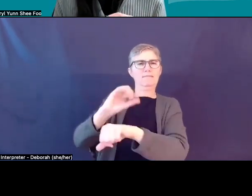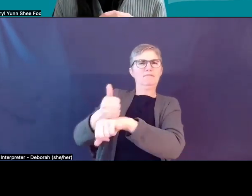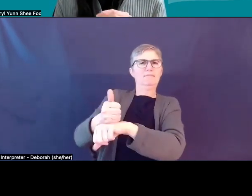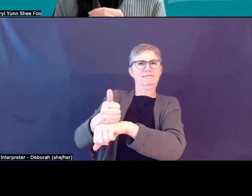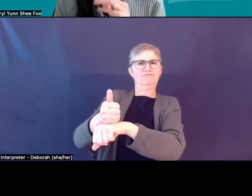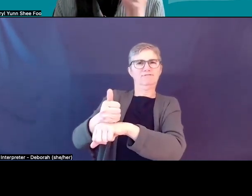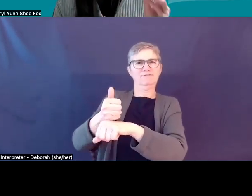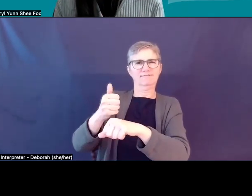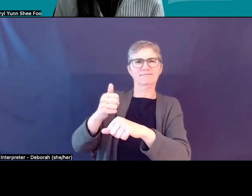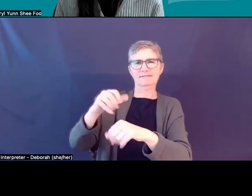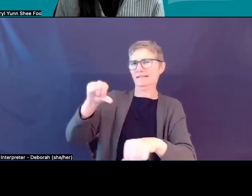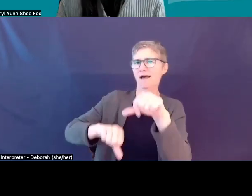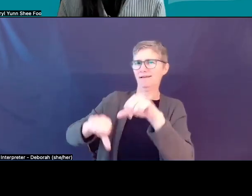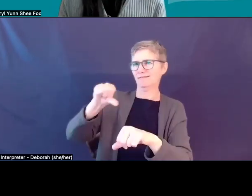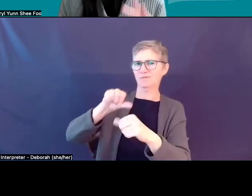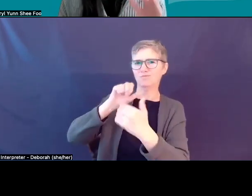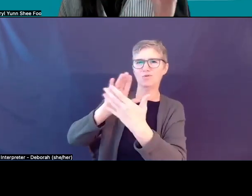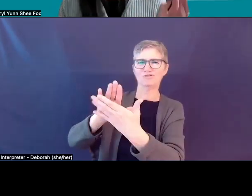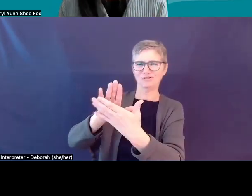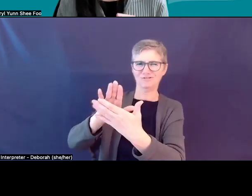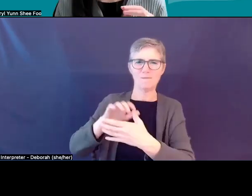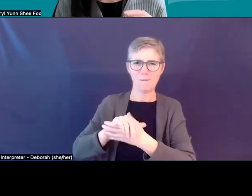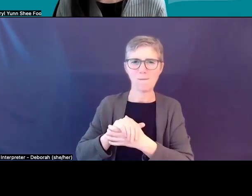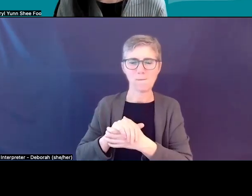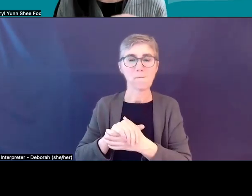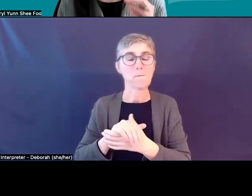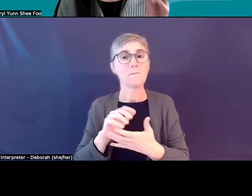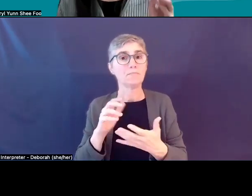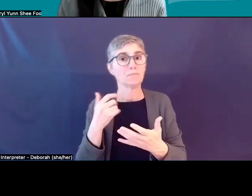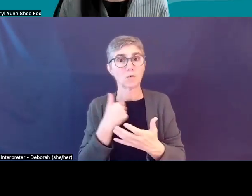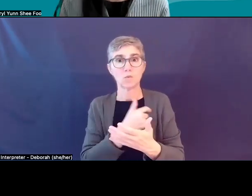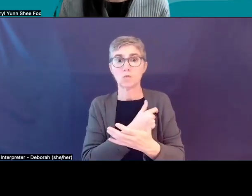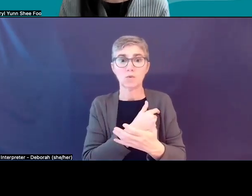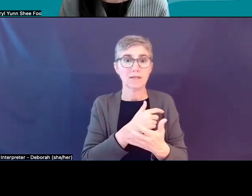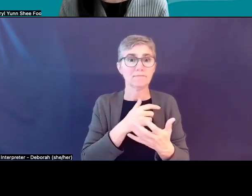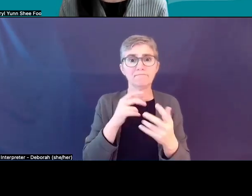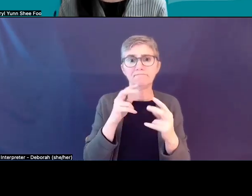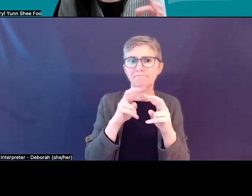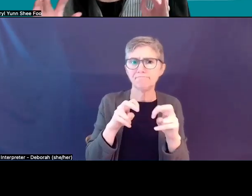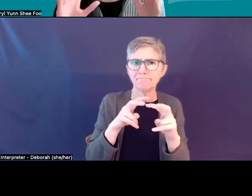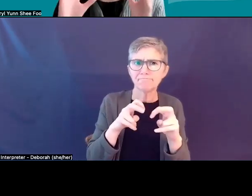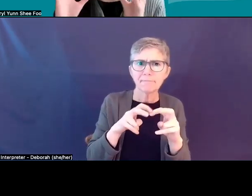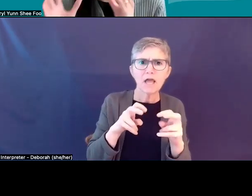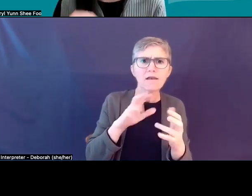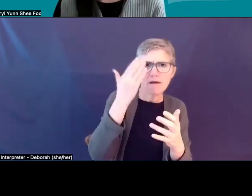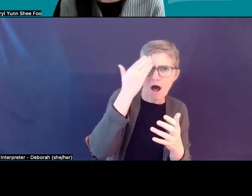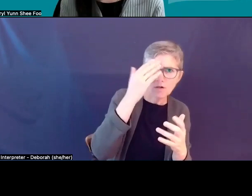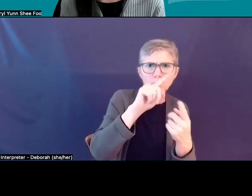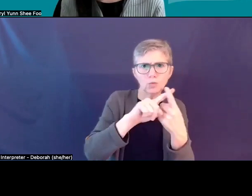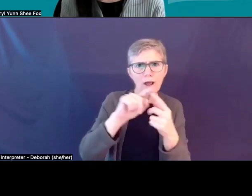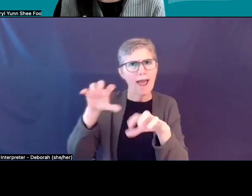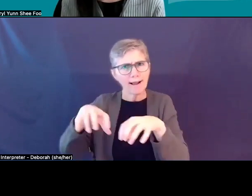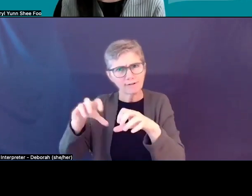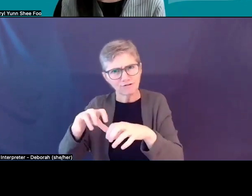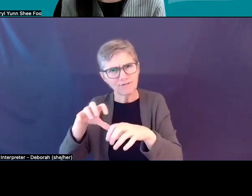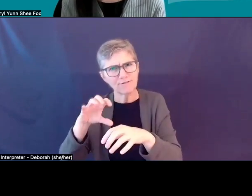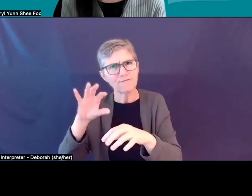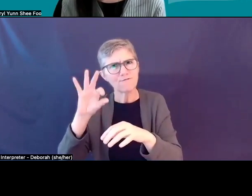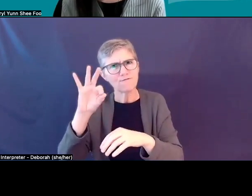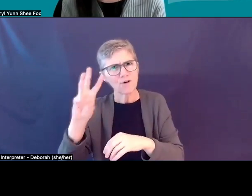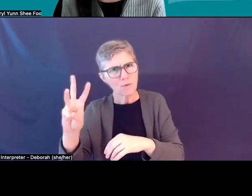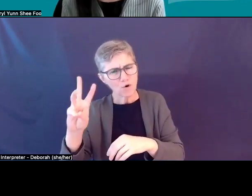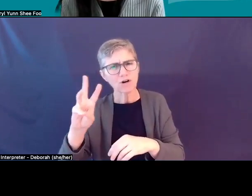in. It is guided by a learning health system knowledge to action framework, as well as evidence-based